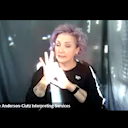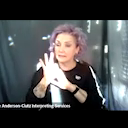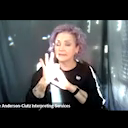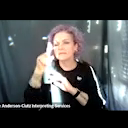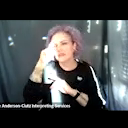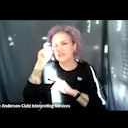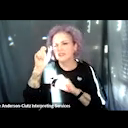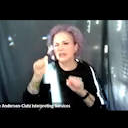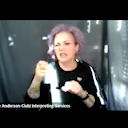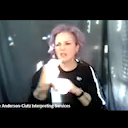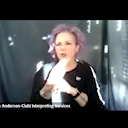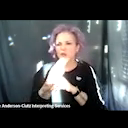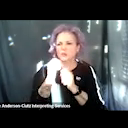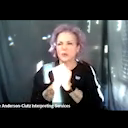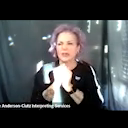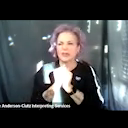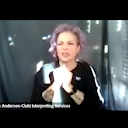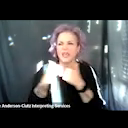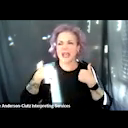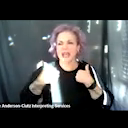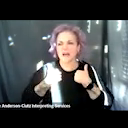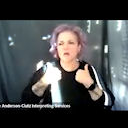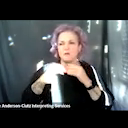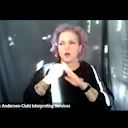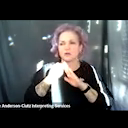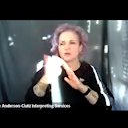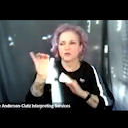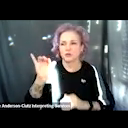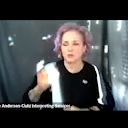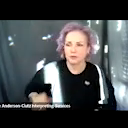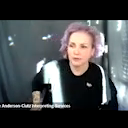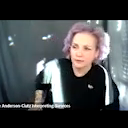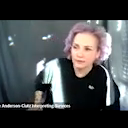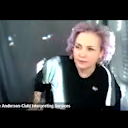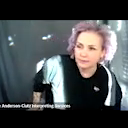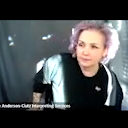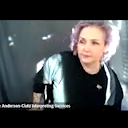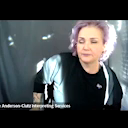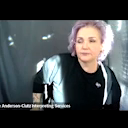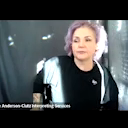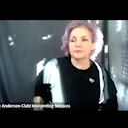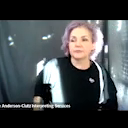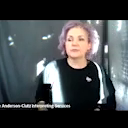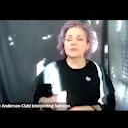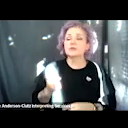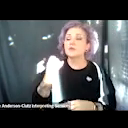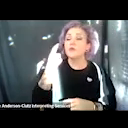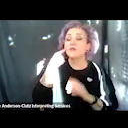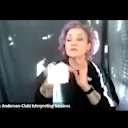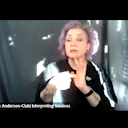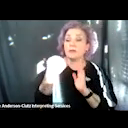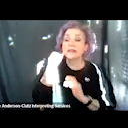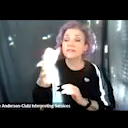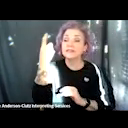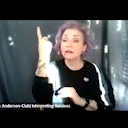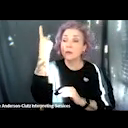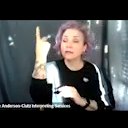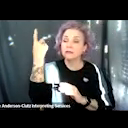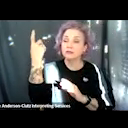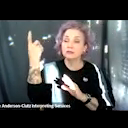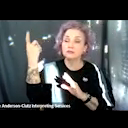if someone slammed the door behind you, you would have startled, you blink, you kind of get this little twitch response, and it's a